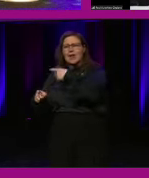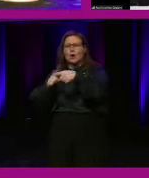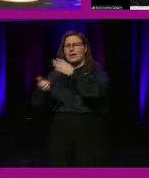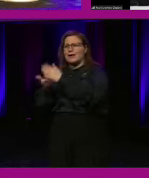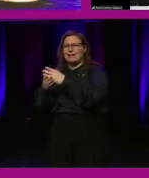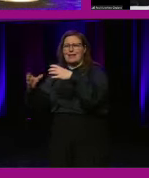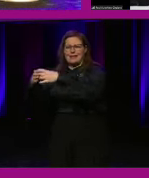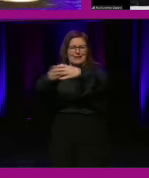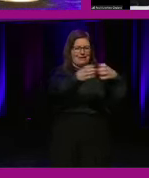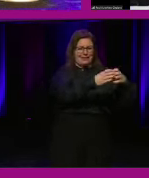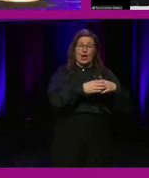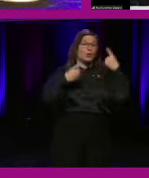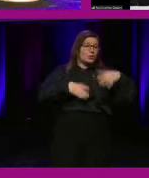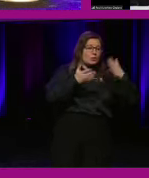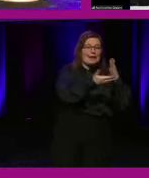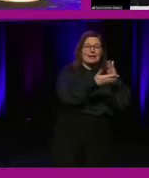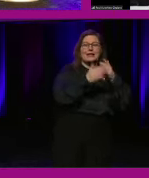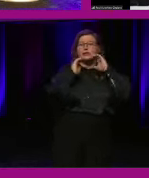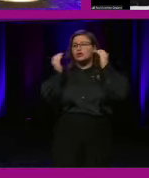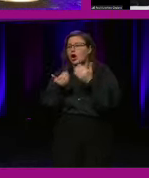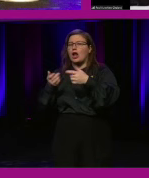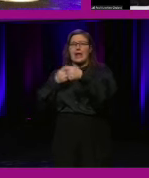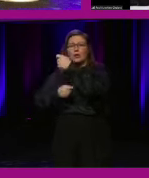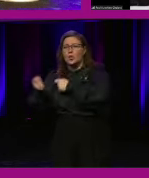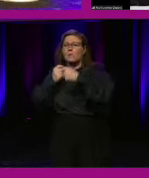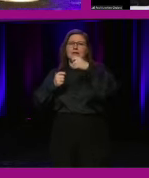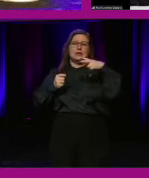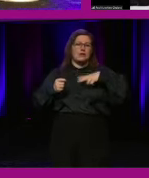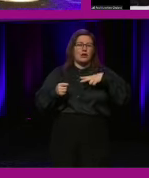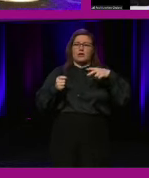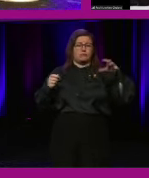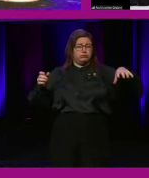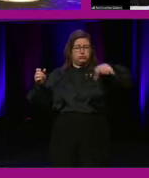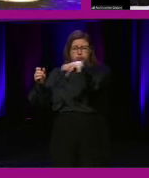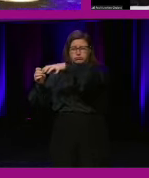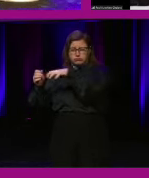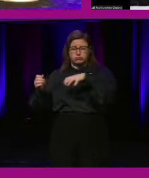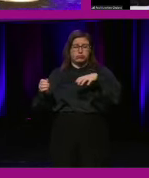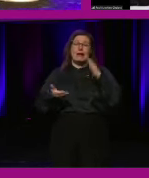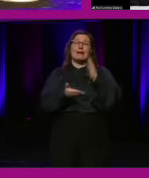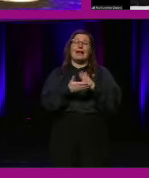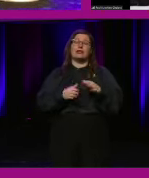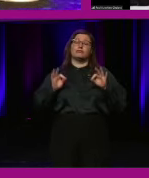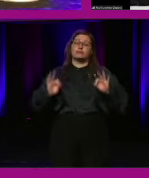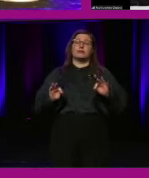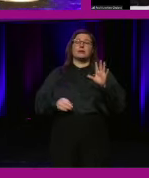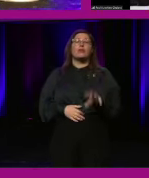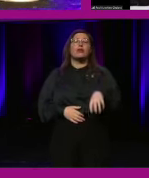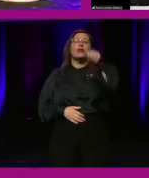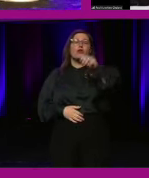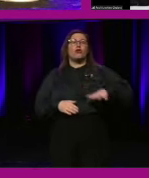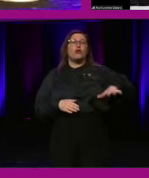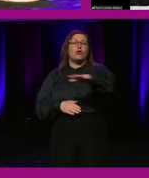rights, also cultural rights, also the right to a safe environment,